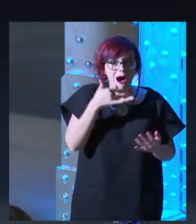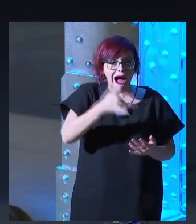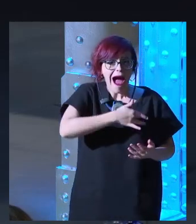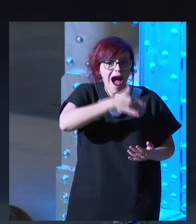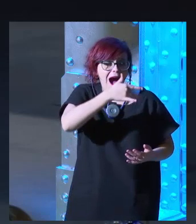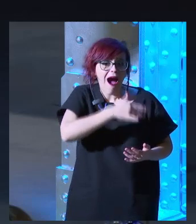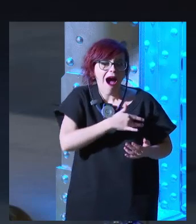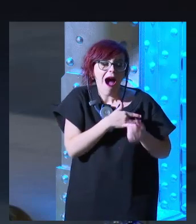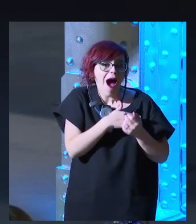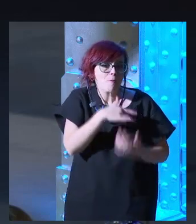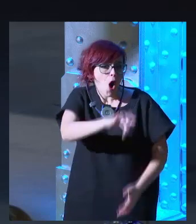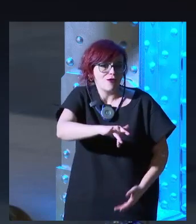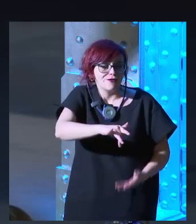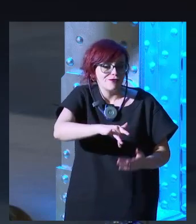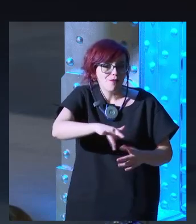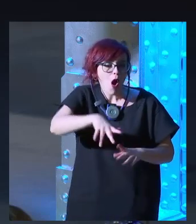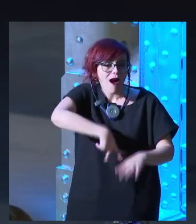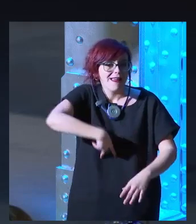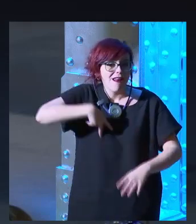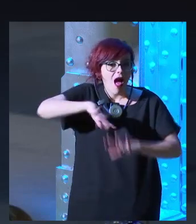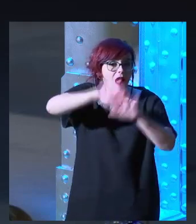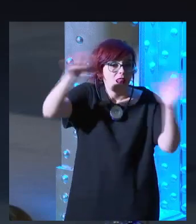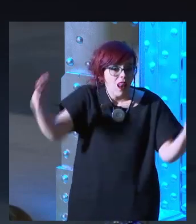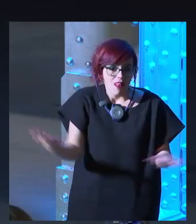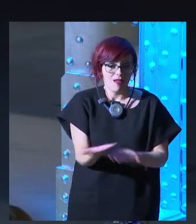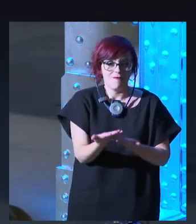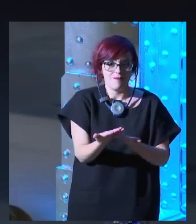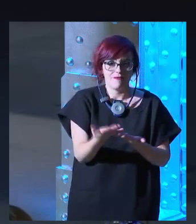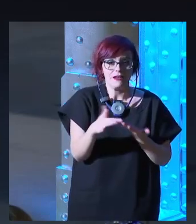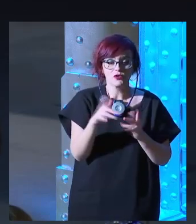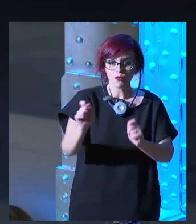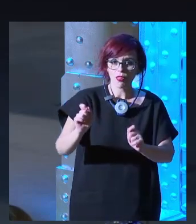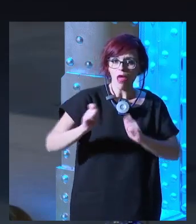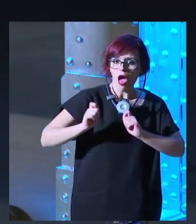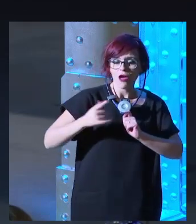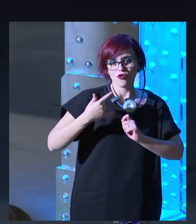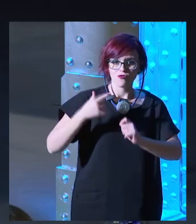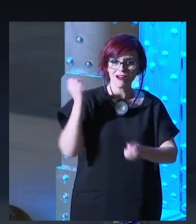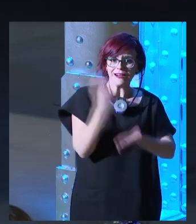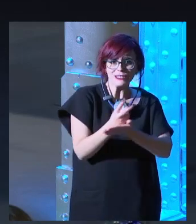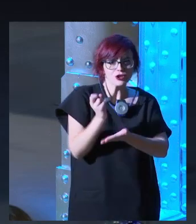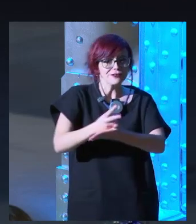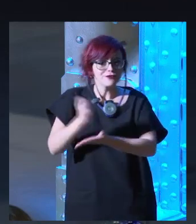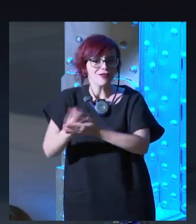in English, which challenges us every day. And there's also a lovely bit in the Bible,